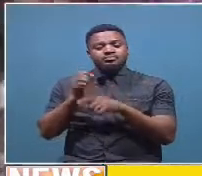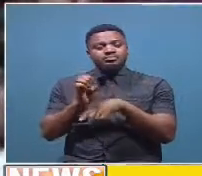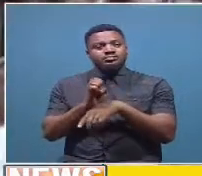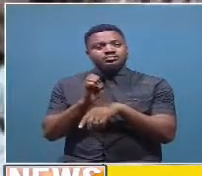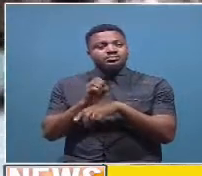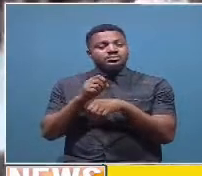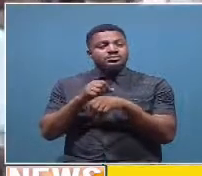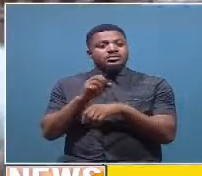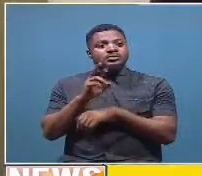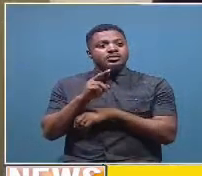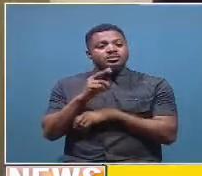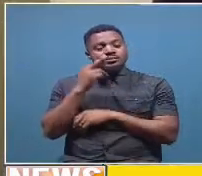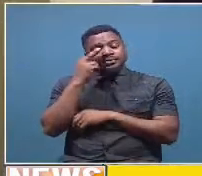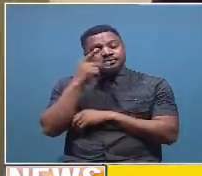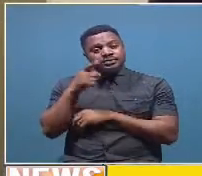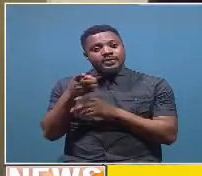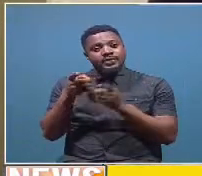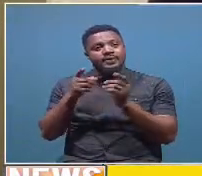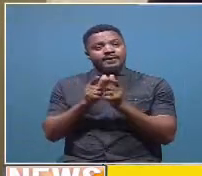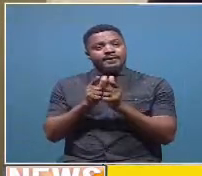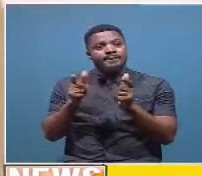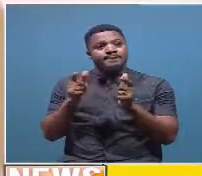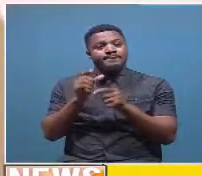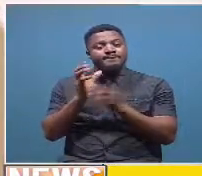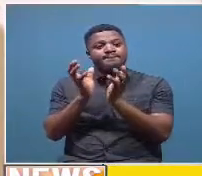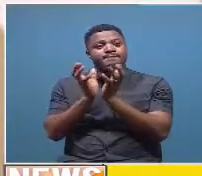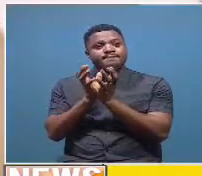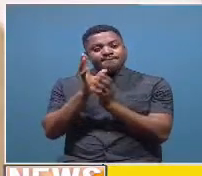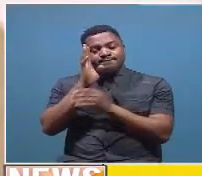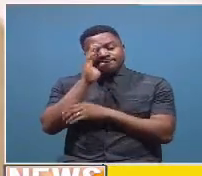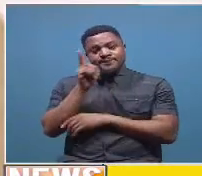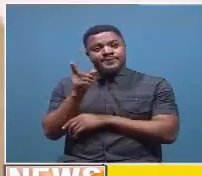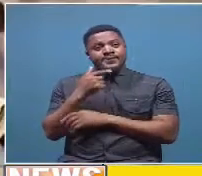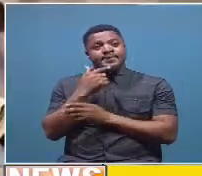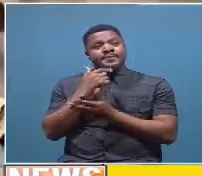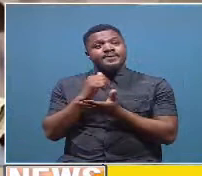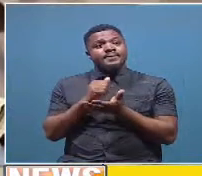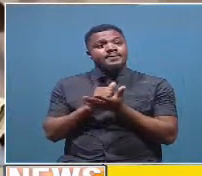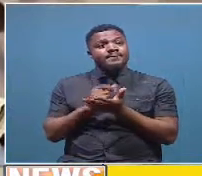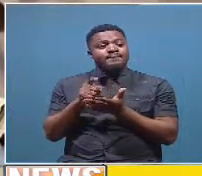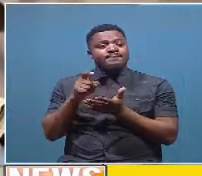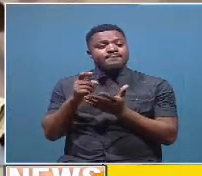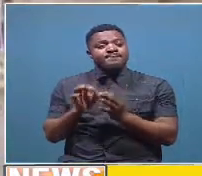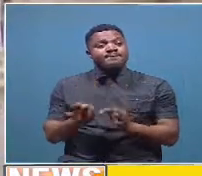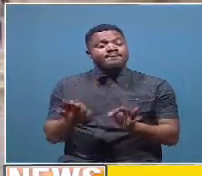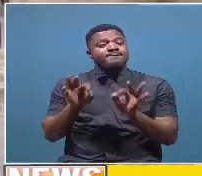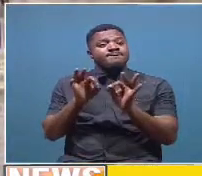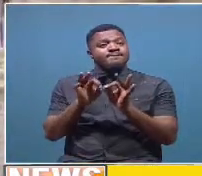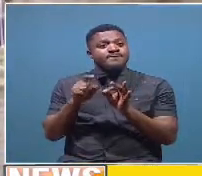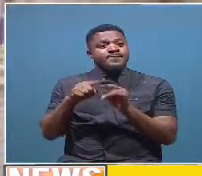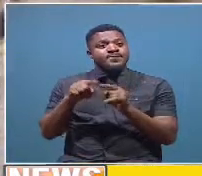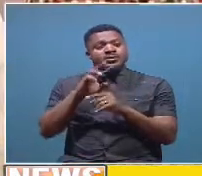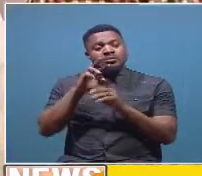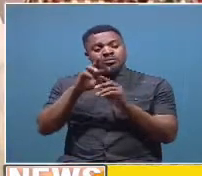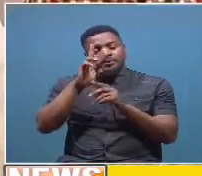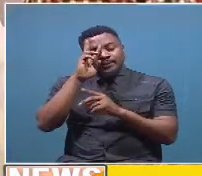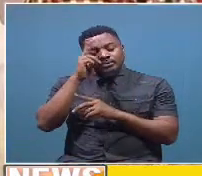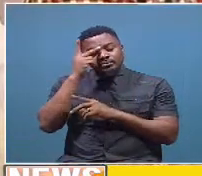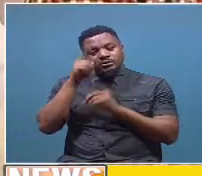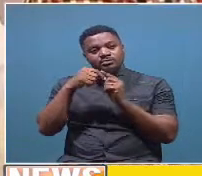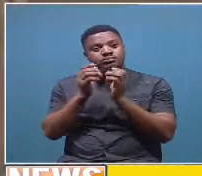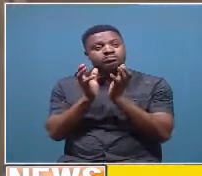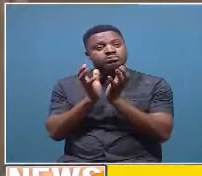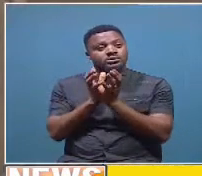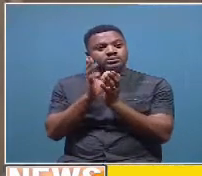workers in Accra. The Director General of SNIT, Dr. John Ufuritinkran, said it was high time the misconception about